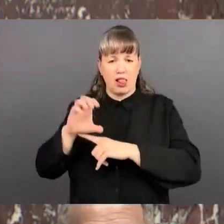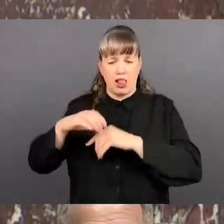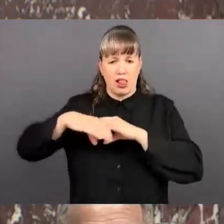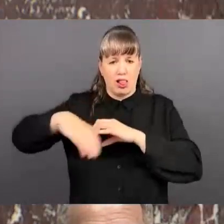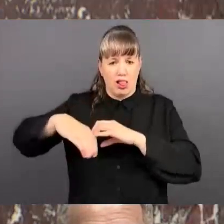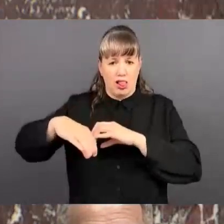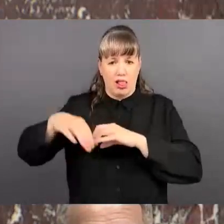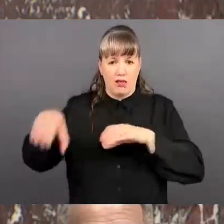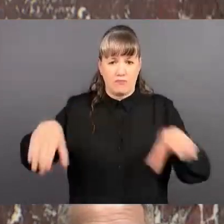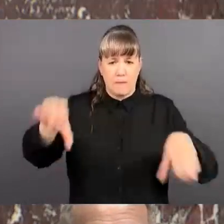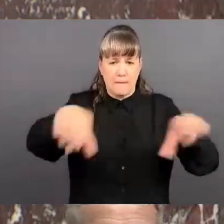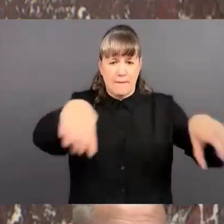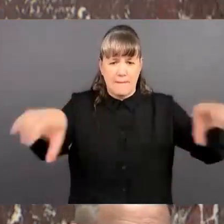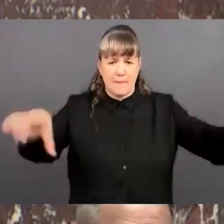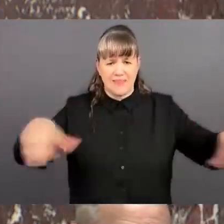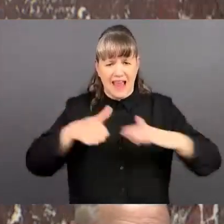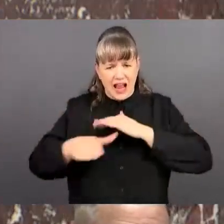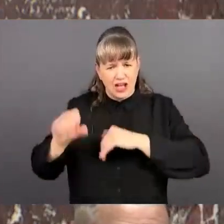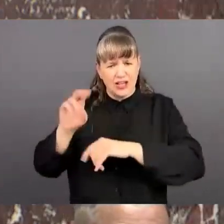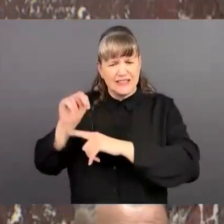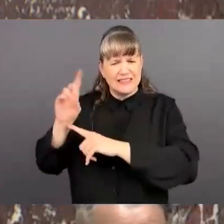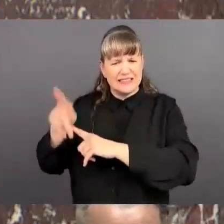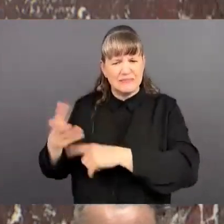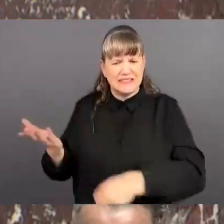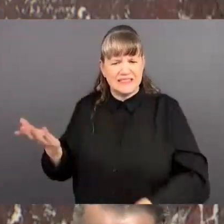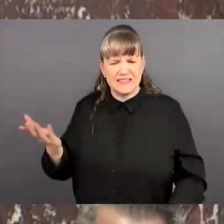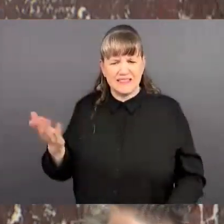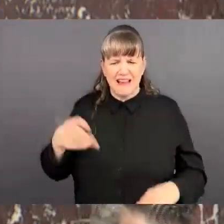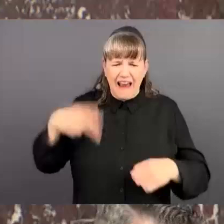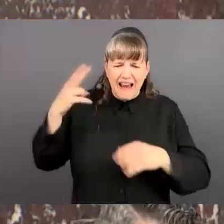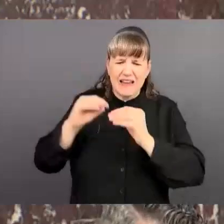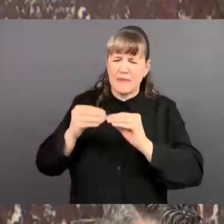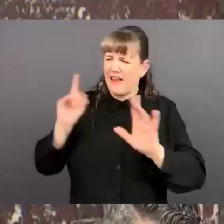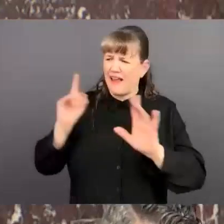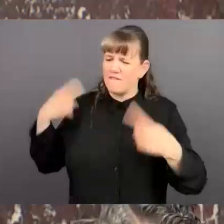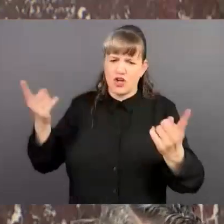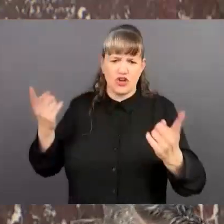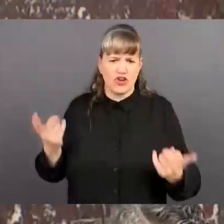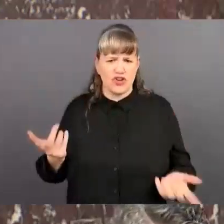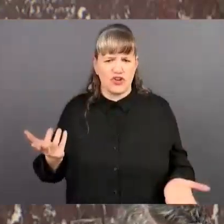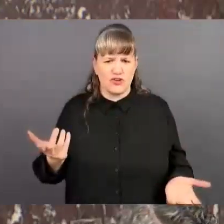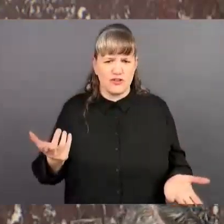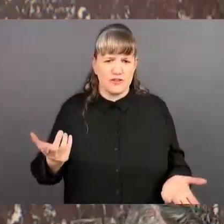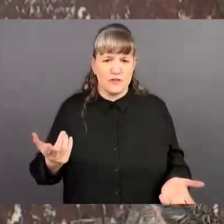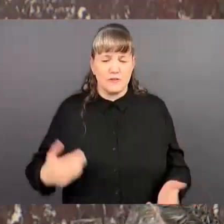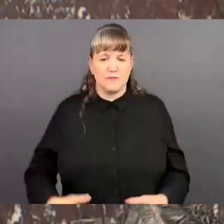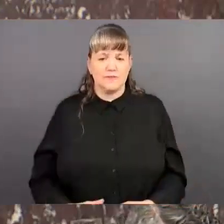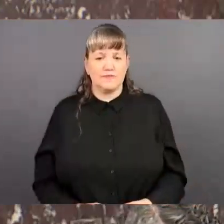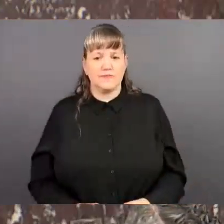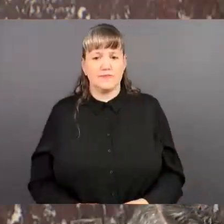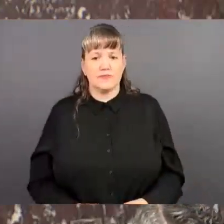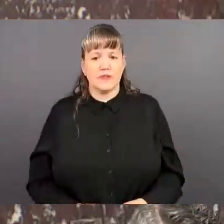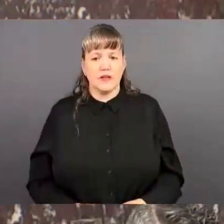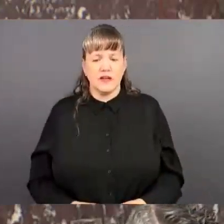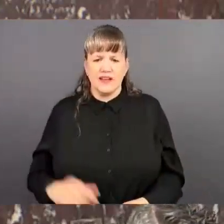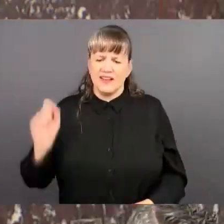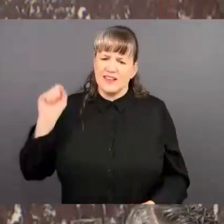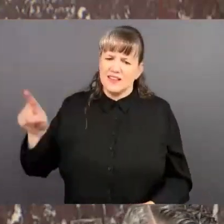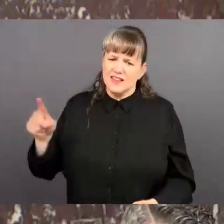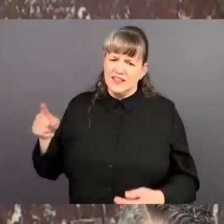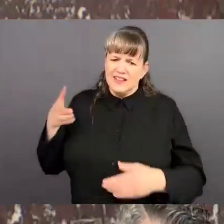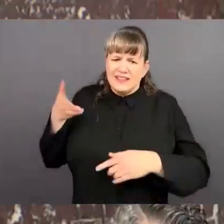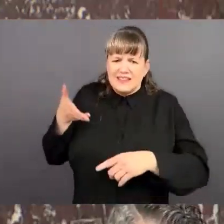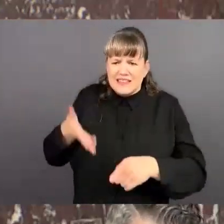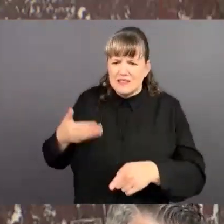we've got the highest now ever. Mr. Speaker, why does this minister continue to fail the kids